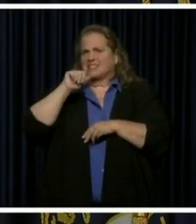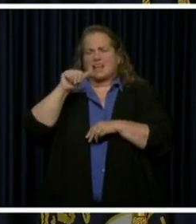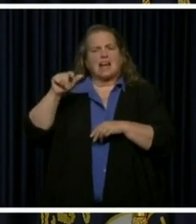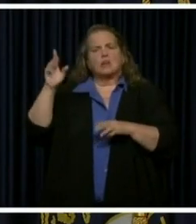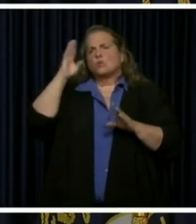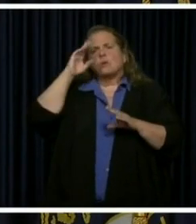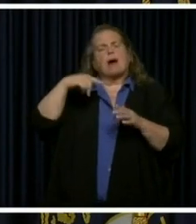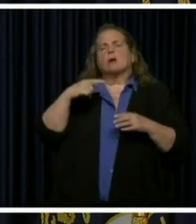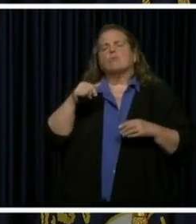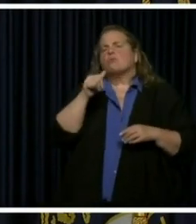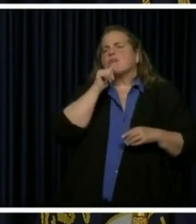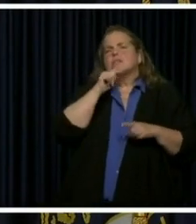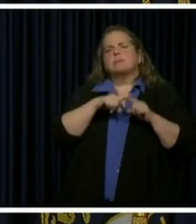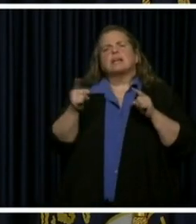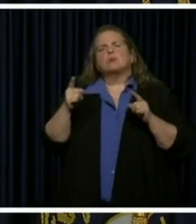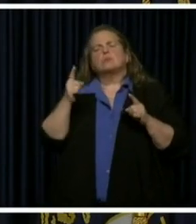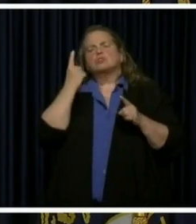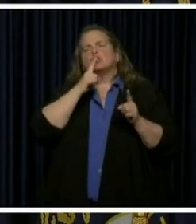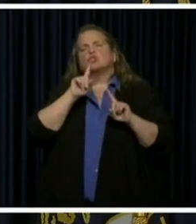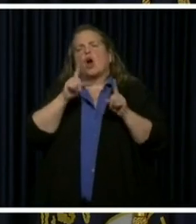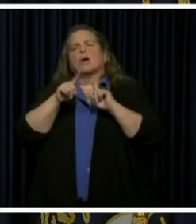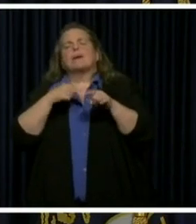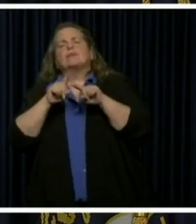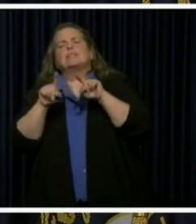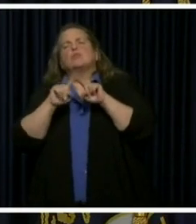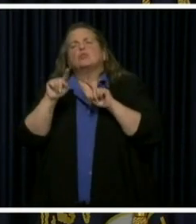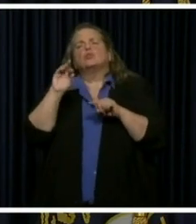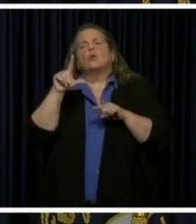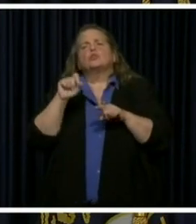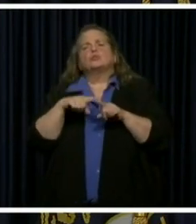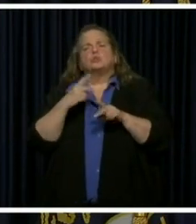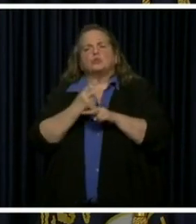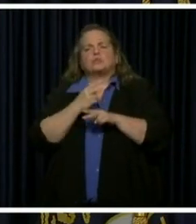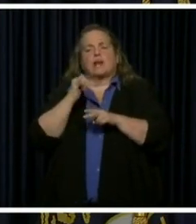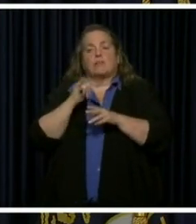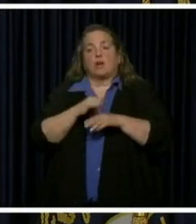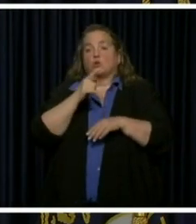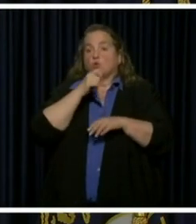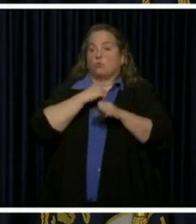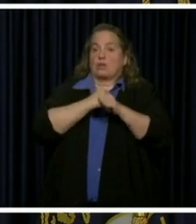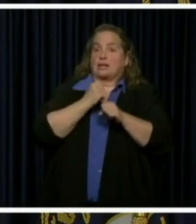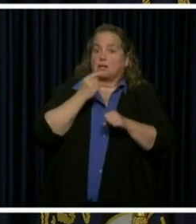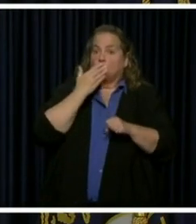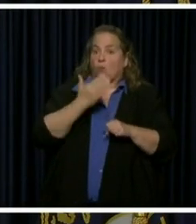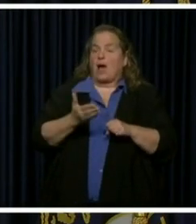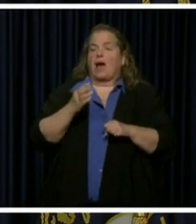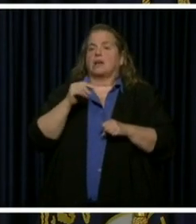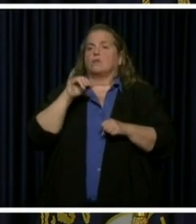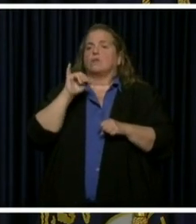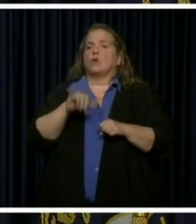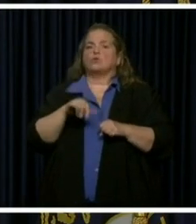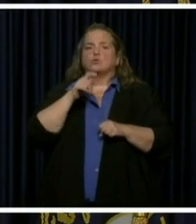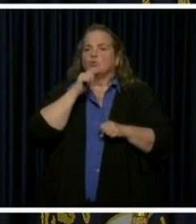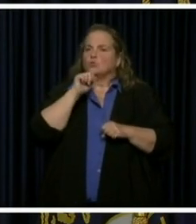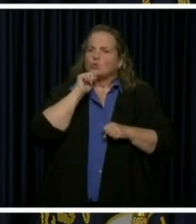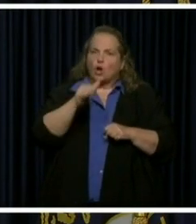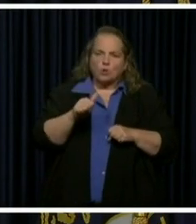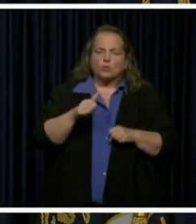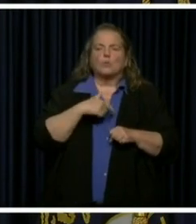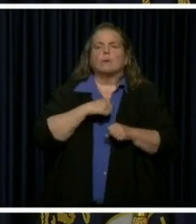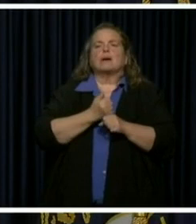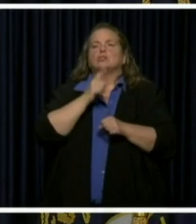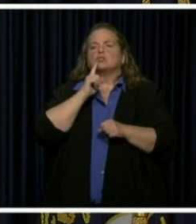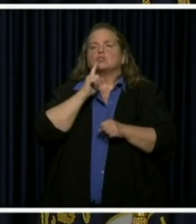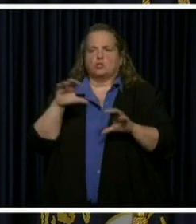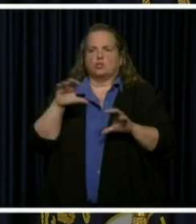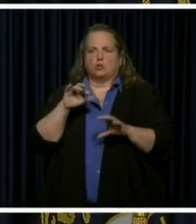specifically talking about different tools to use than the ones that protected it well and then the ones that don't. We're going to make sure that we